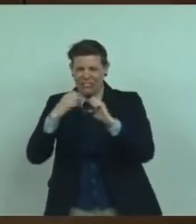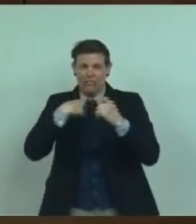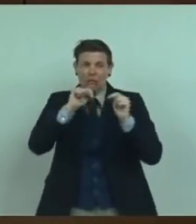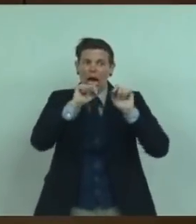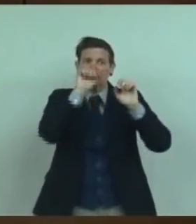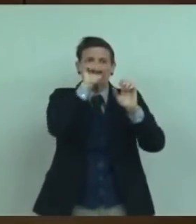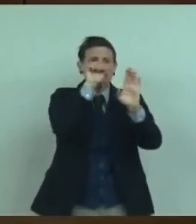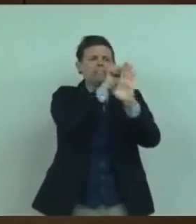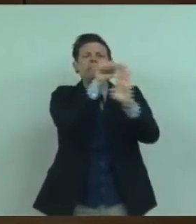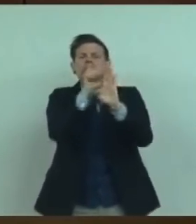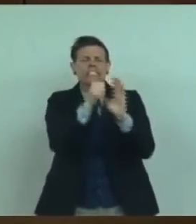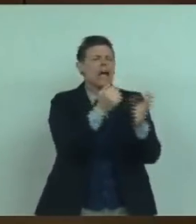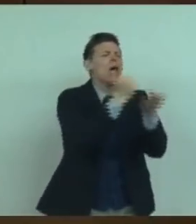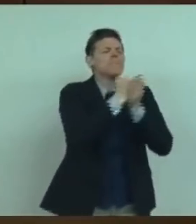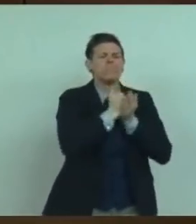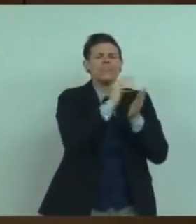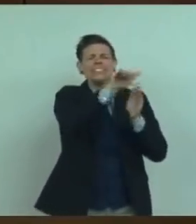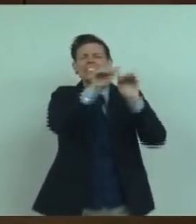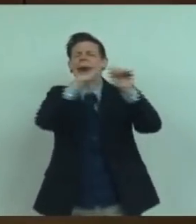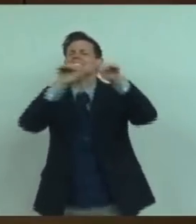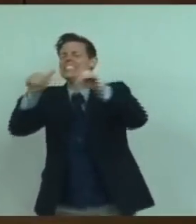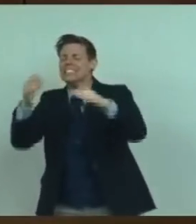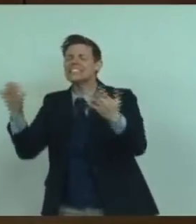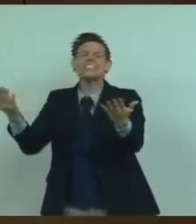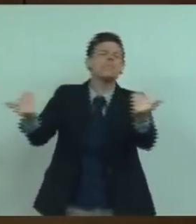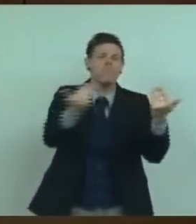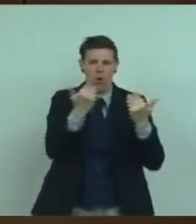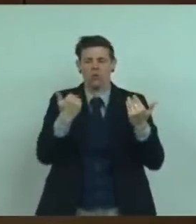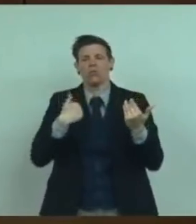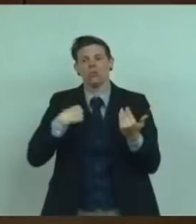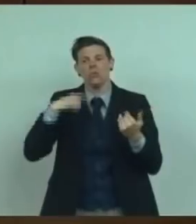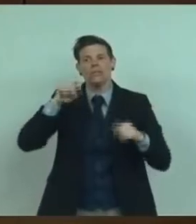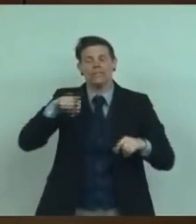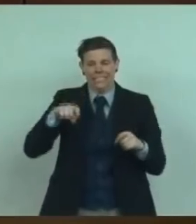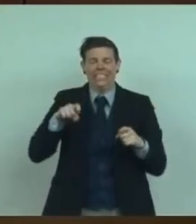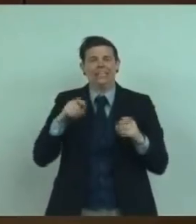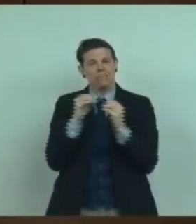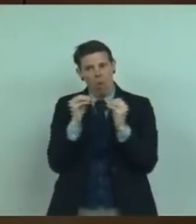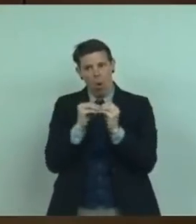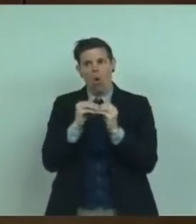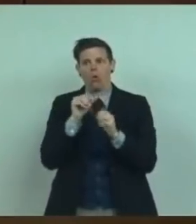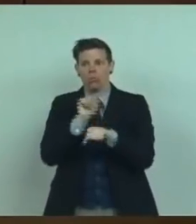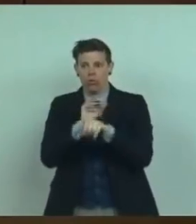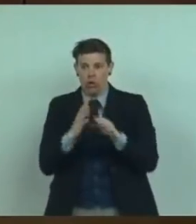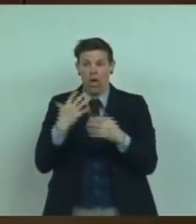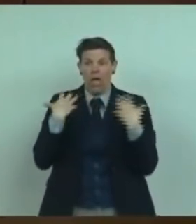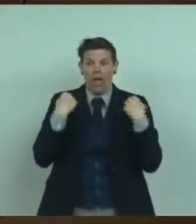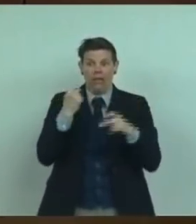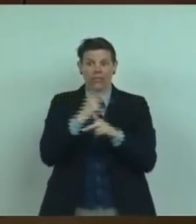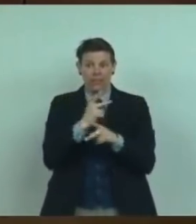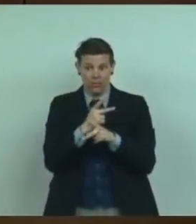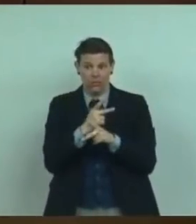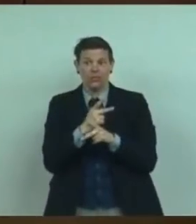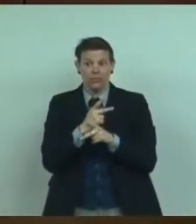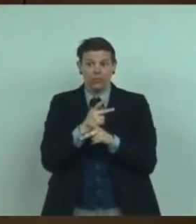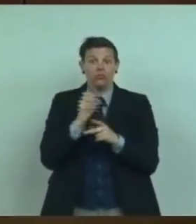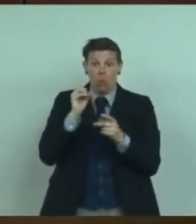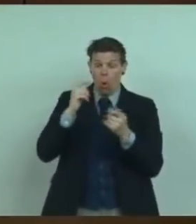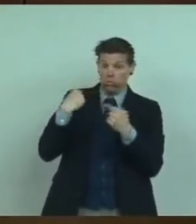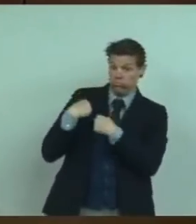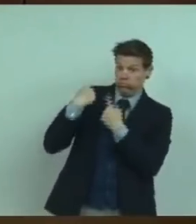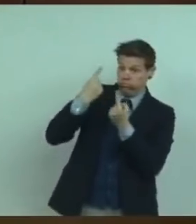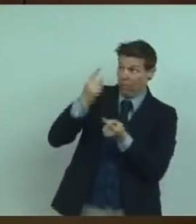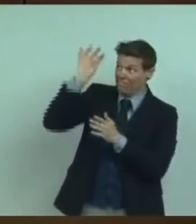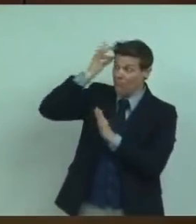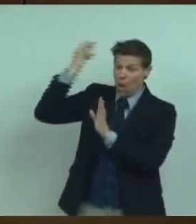have finally gotten almost all of the necessary federal approvals, so much so we are now actively recruiting